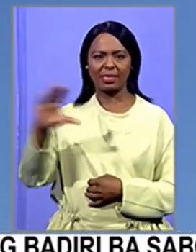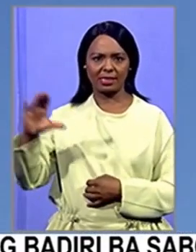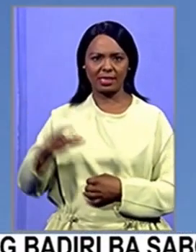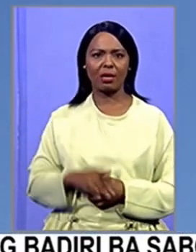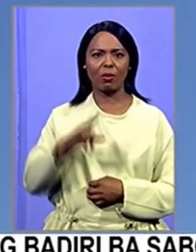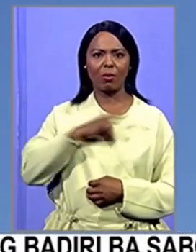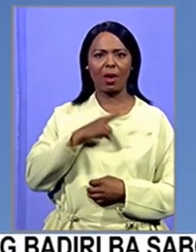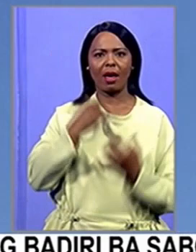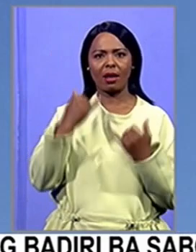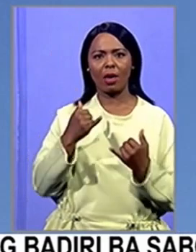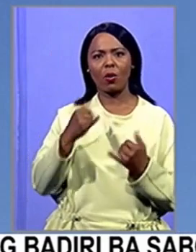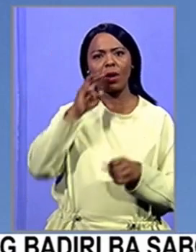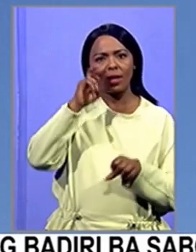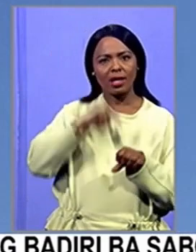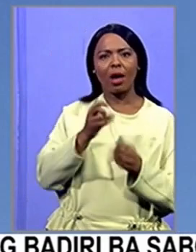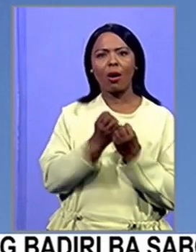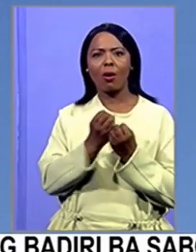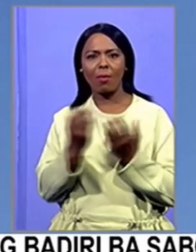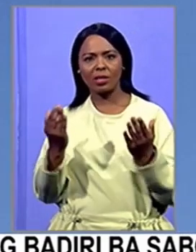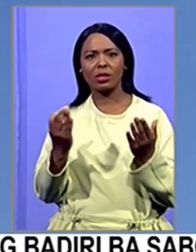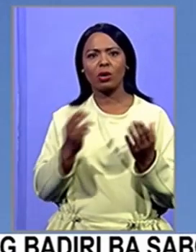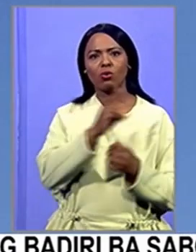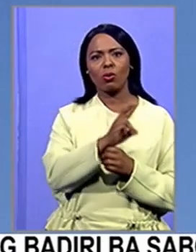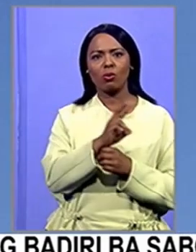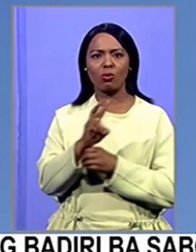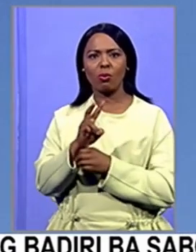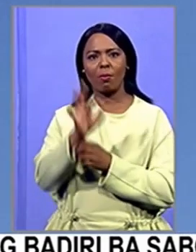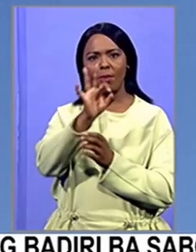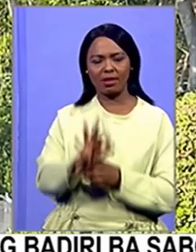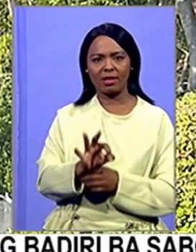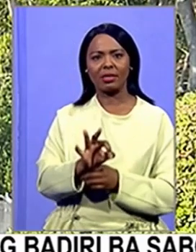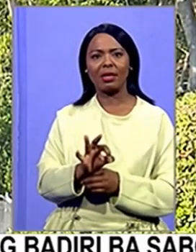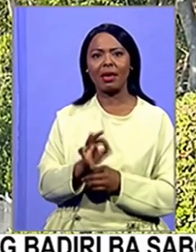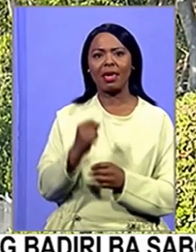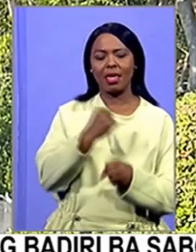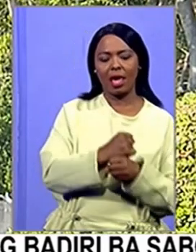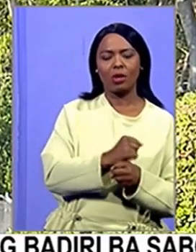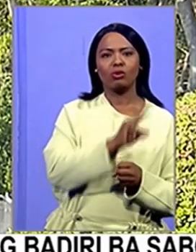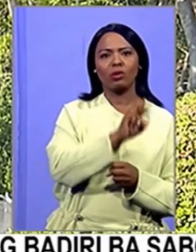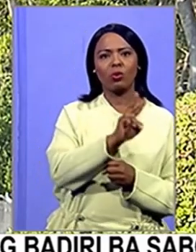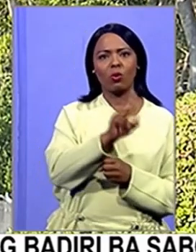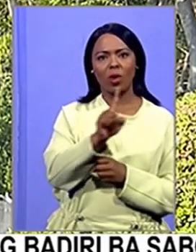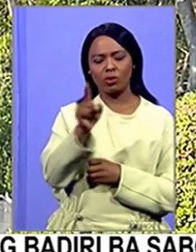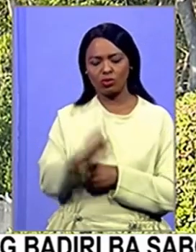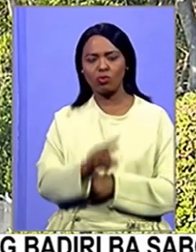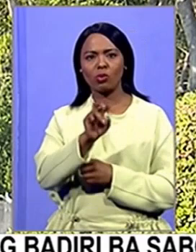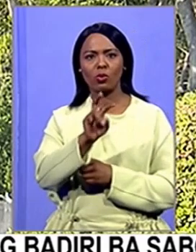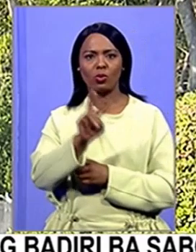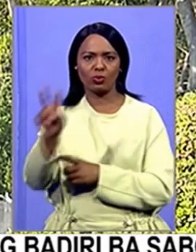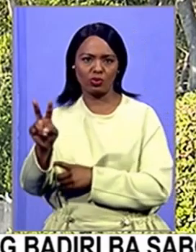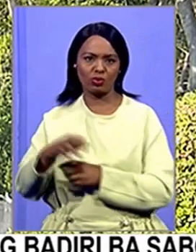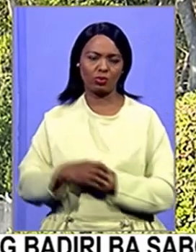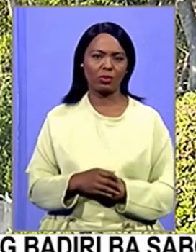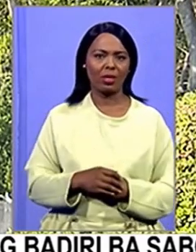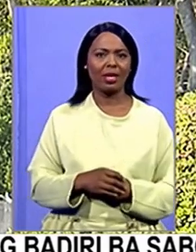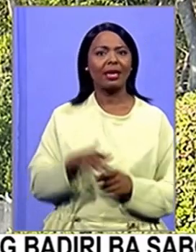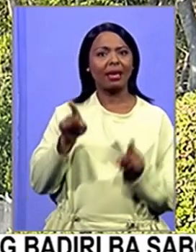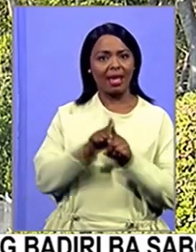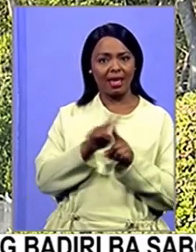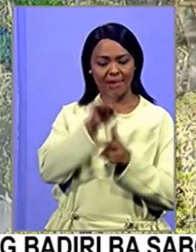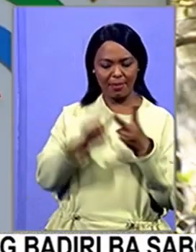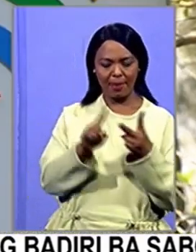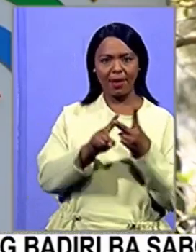tuelo ya diranta di le 20 ka gangwe tsa ngwaga wa ditšhelete wa 2021 le 2022. E batla gape